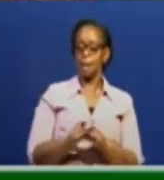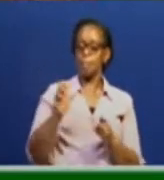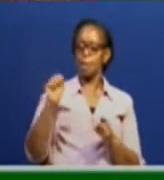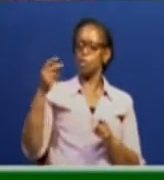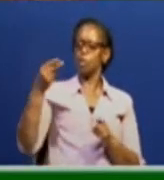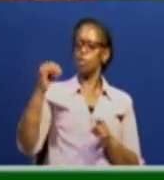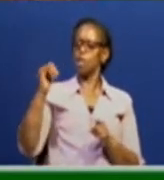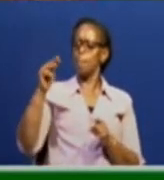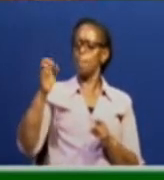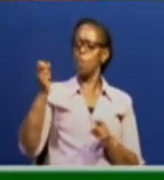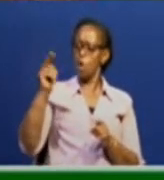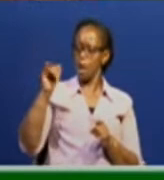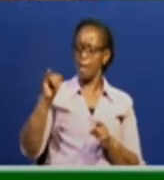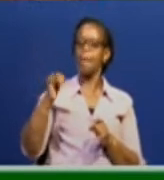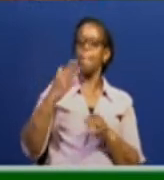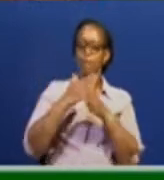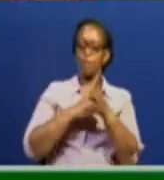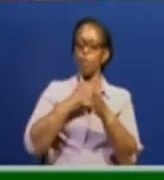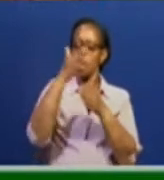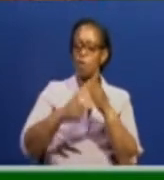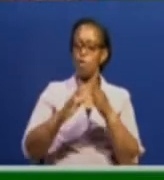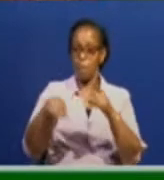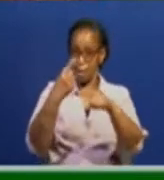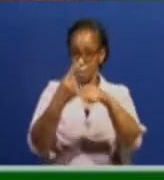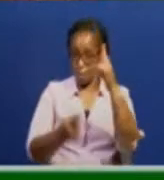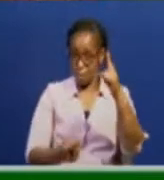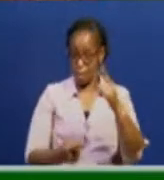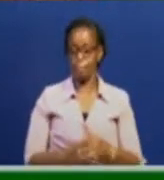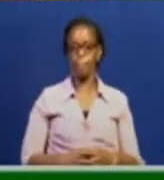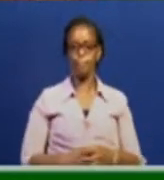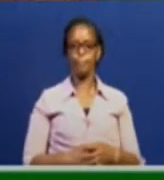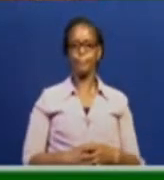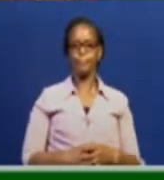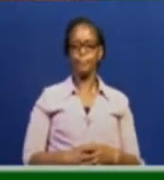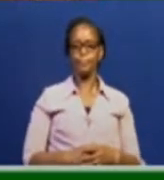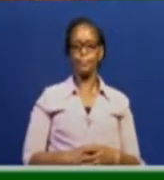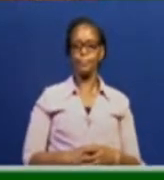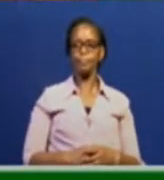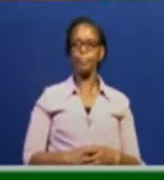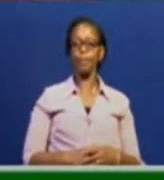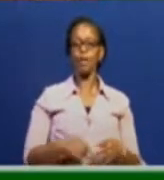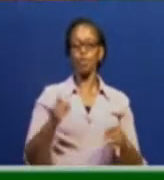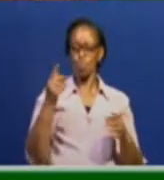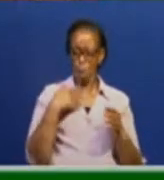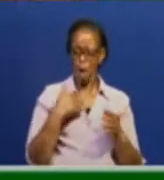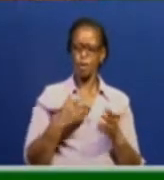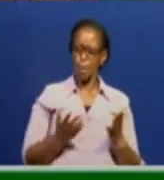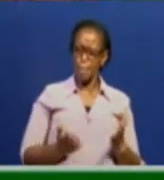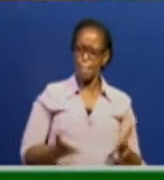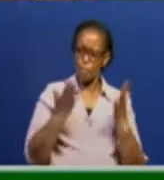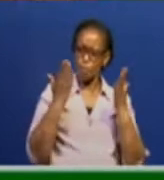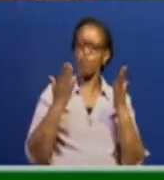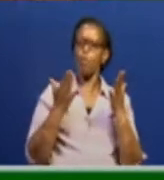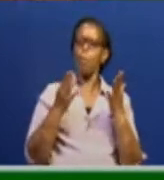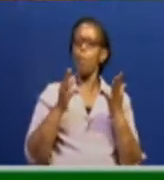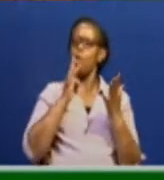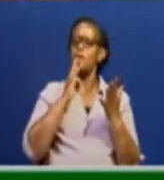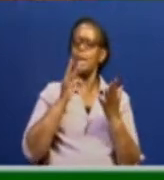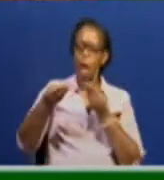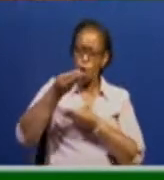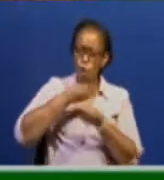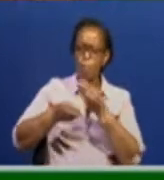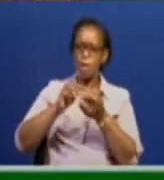by the end of next year. Again, to bring our blue economy resources into the realm of